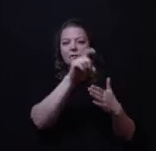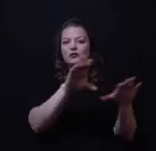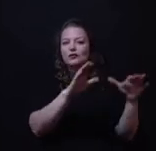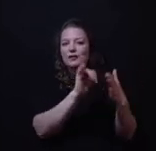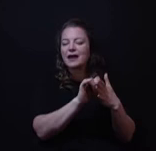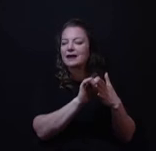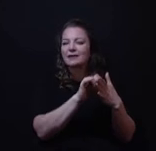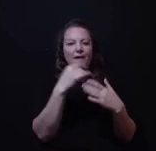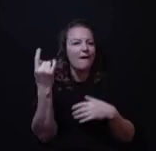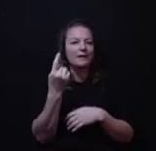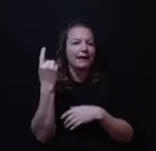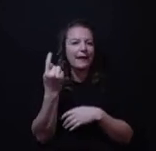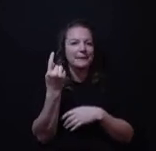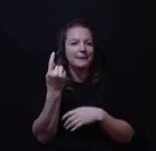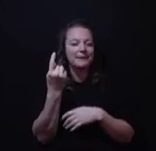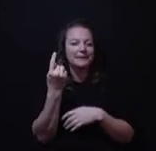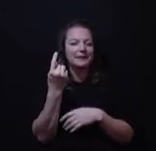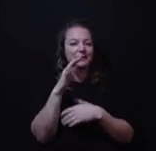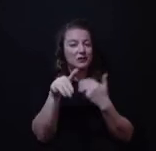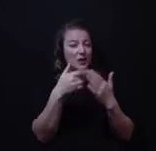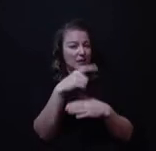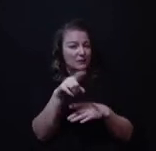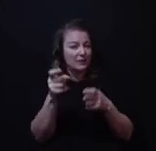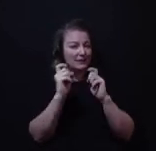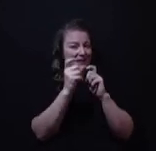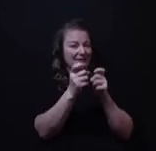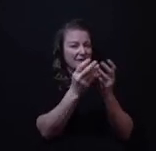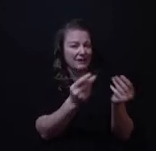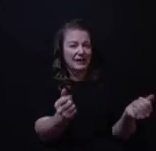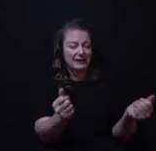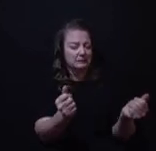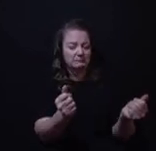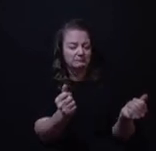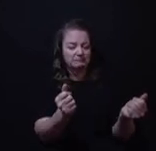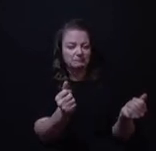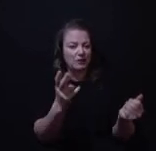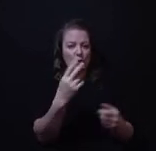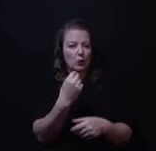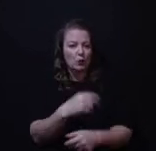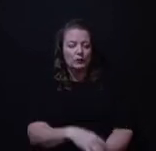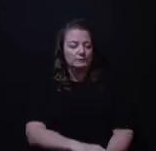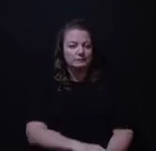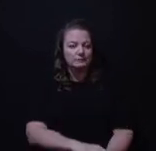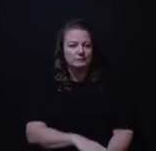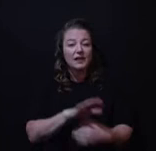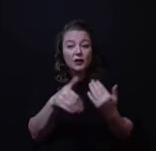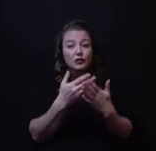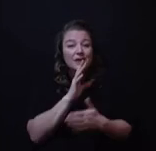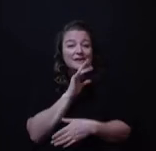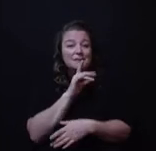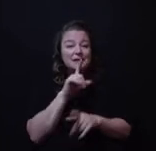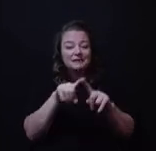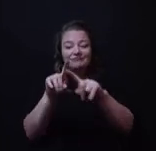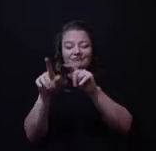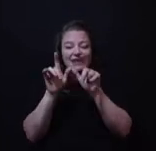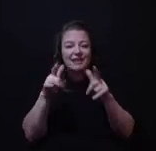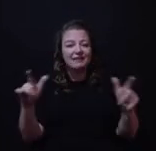time. Do all have the gifts of healing? No. Do all speak with tongues?